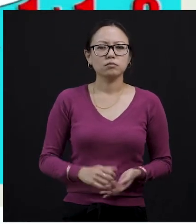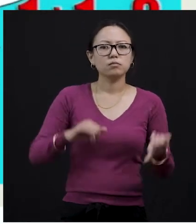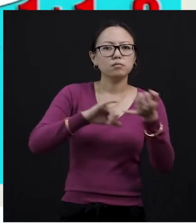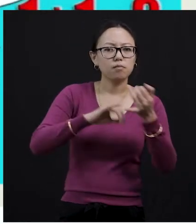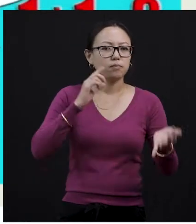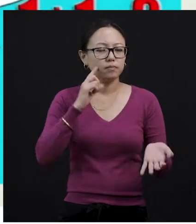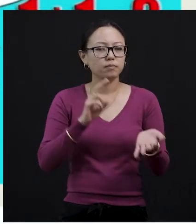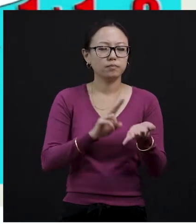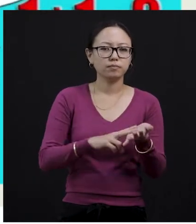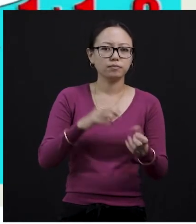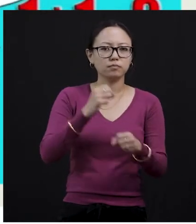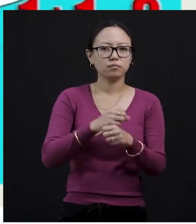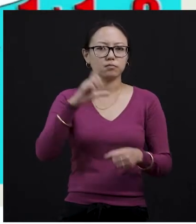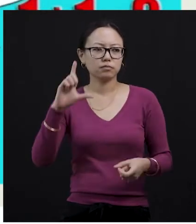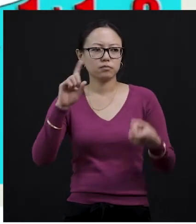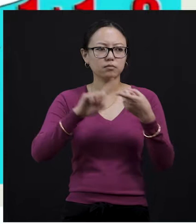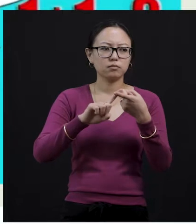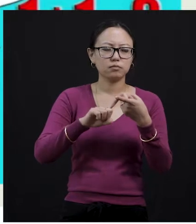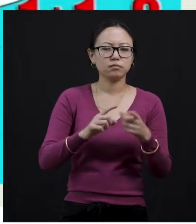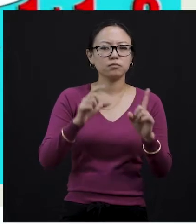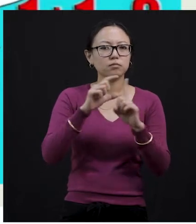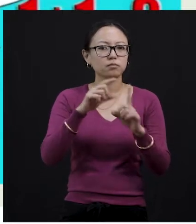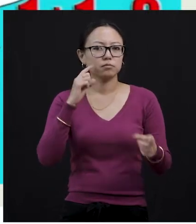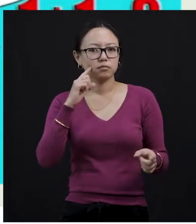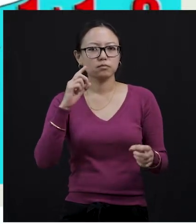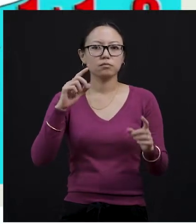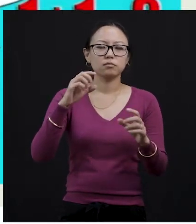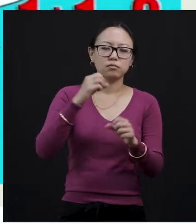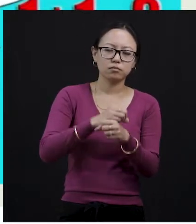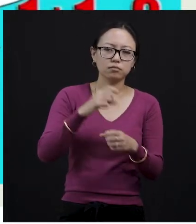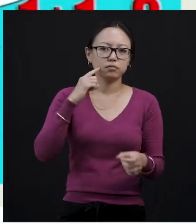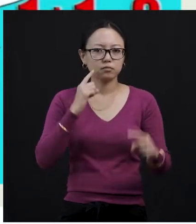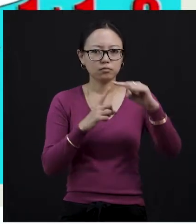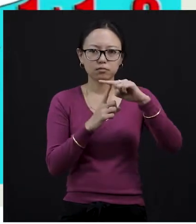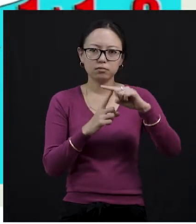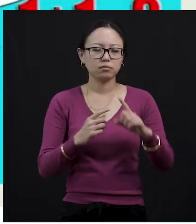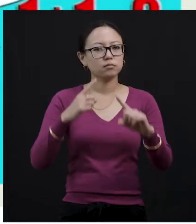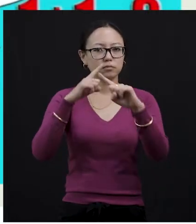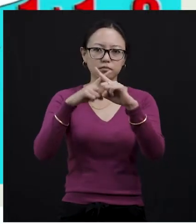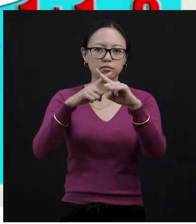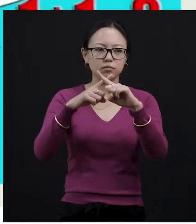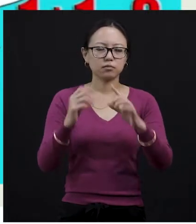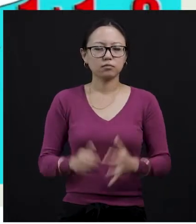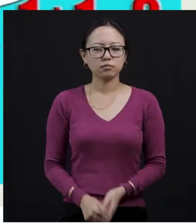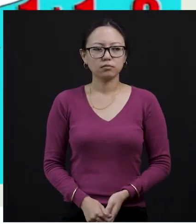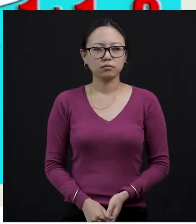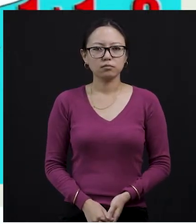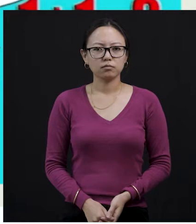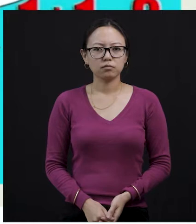right, okay, let's see one by one. Okay, I hope all of you are familiar with